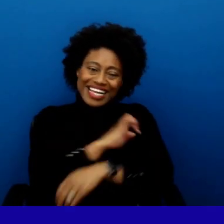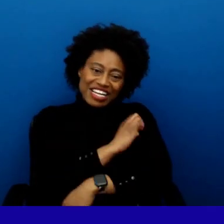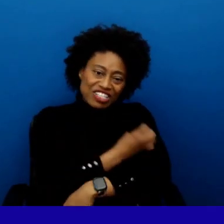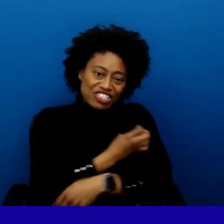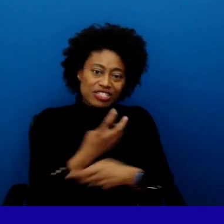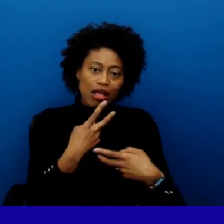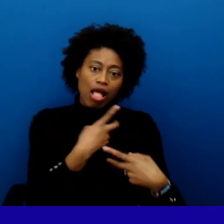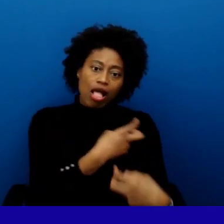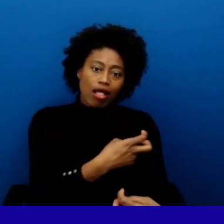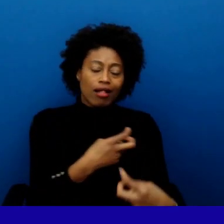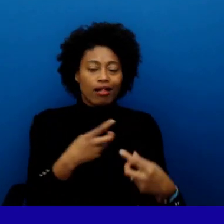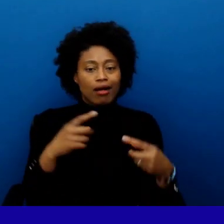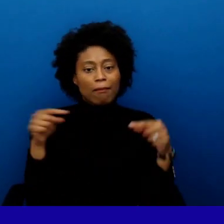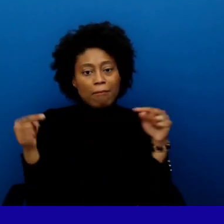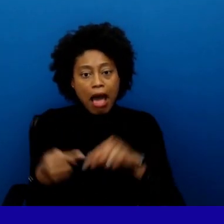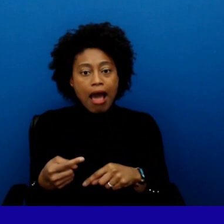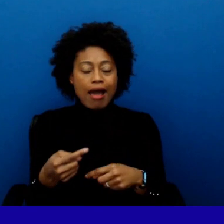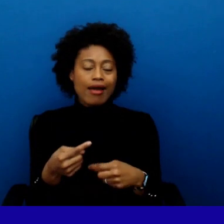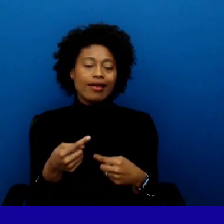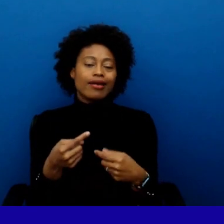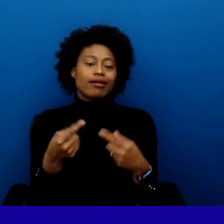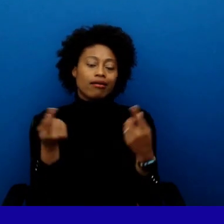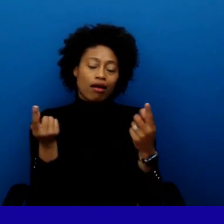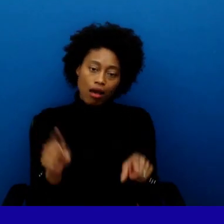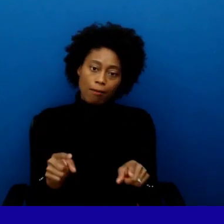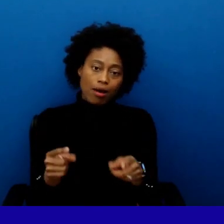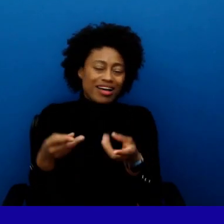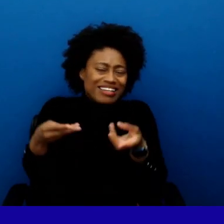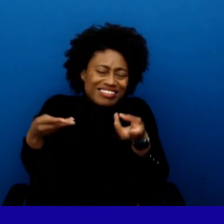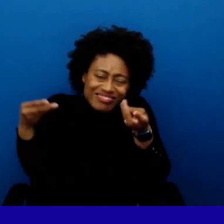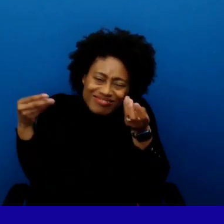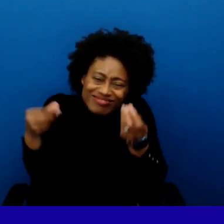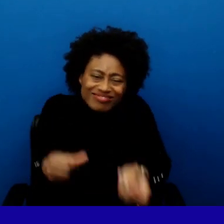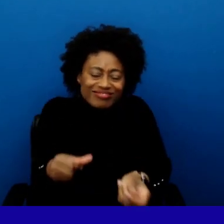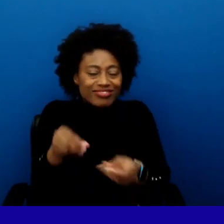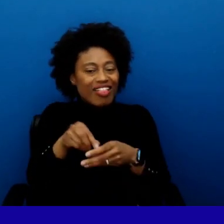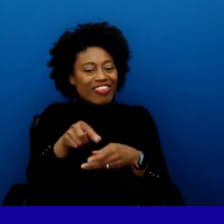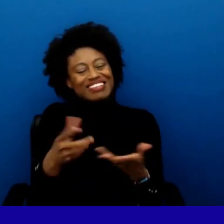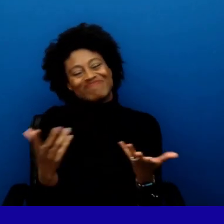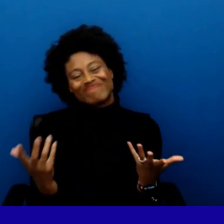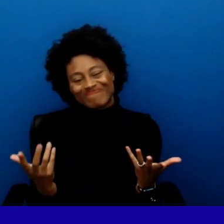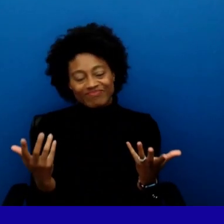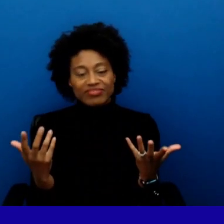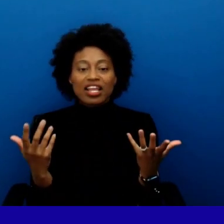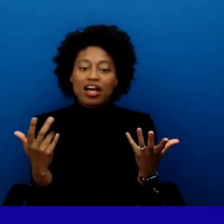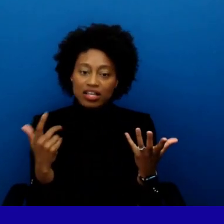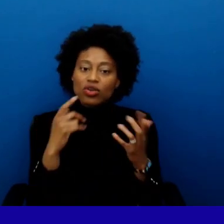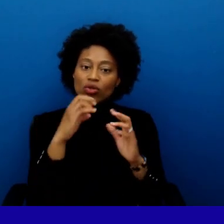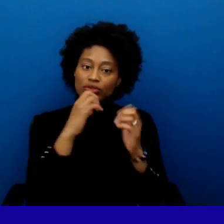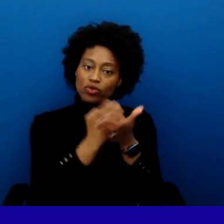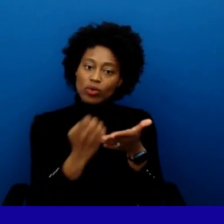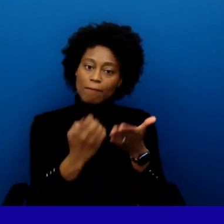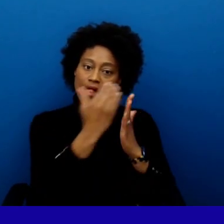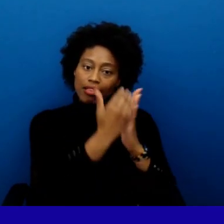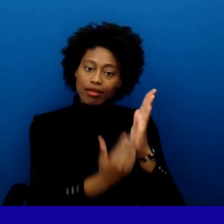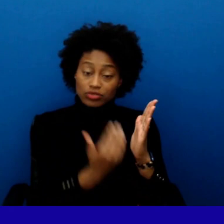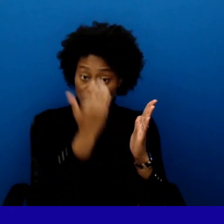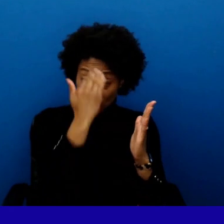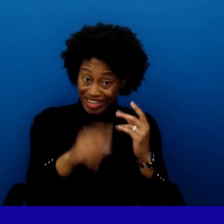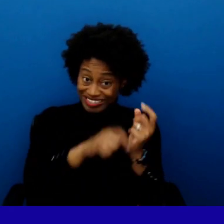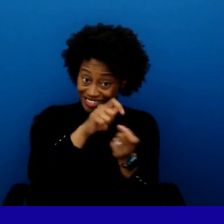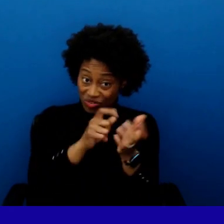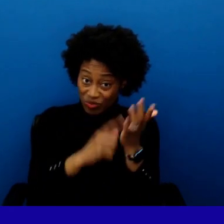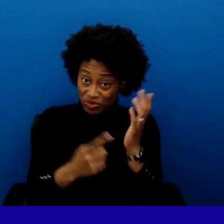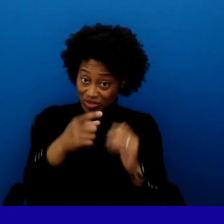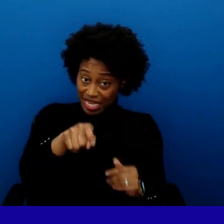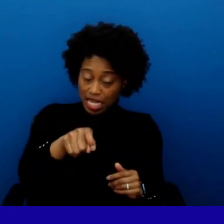pain, expenditure happening that could be taken away. So there's the equipment list, so people know exactly what to get, and